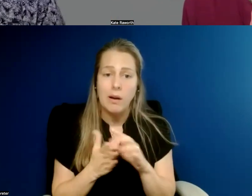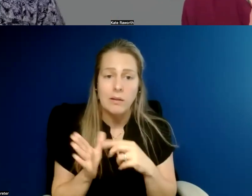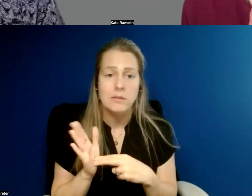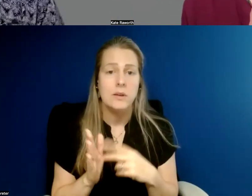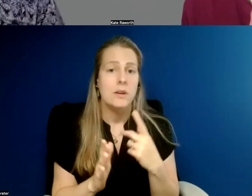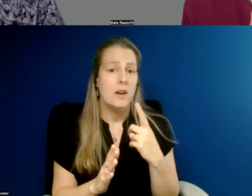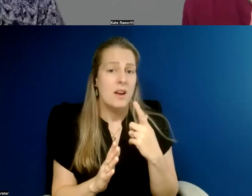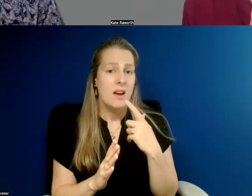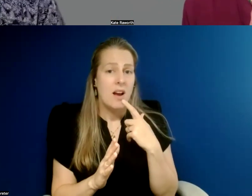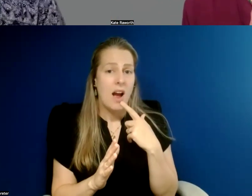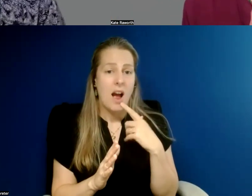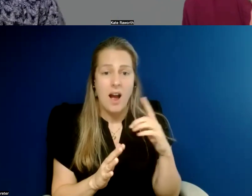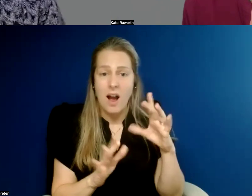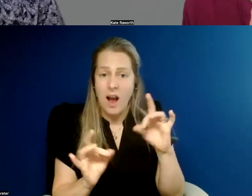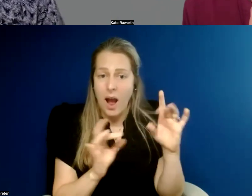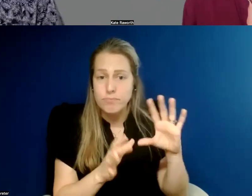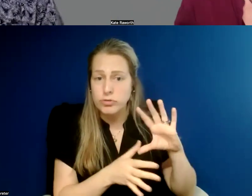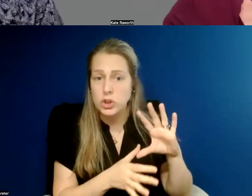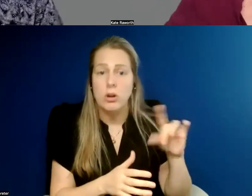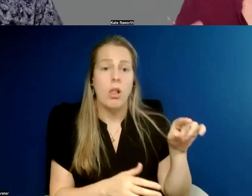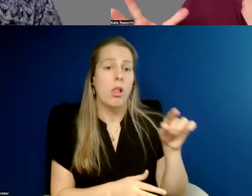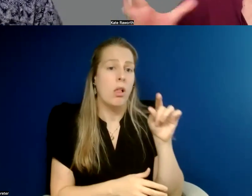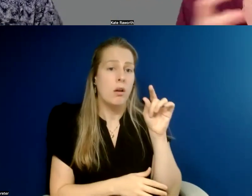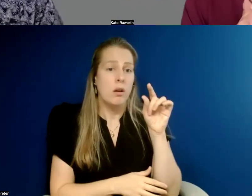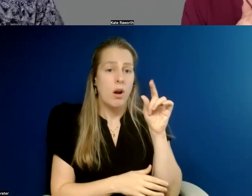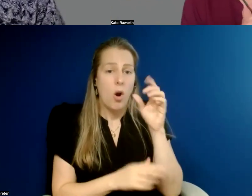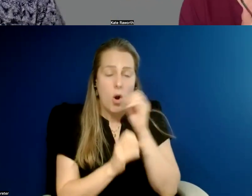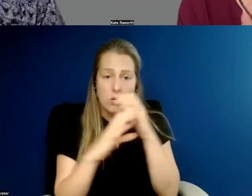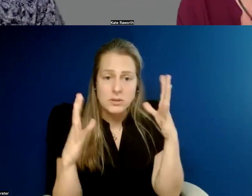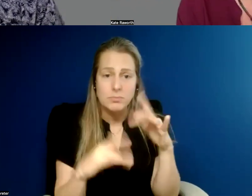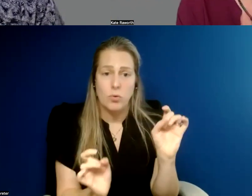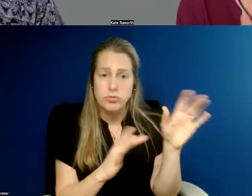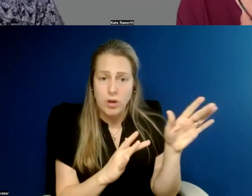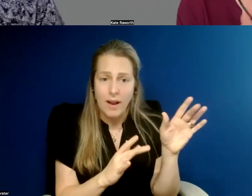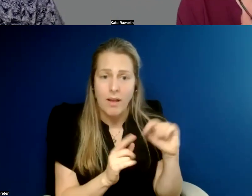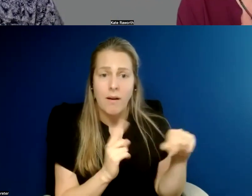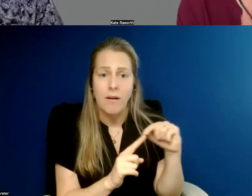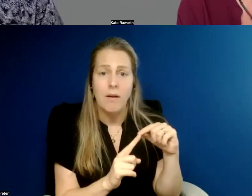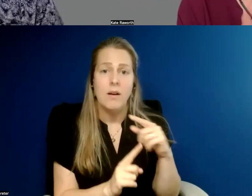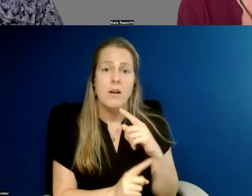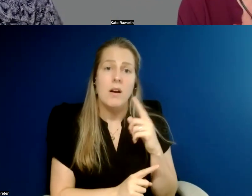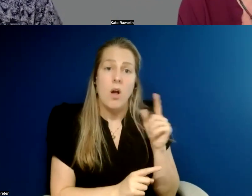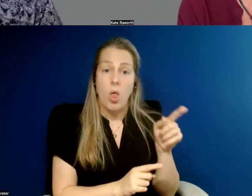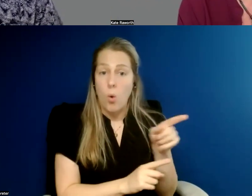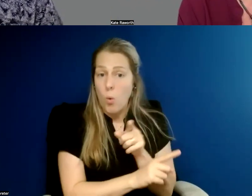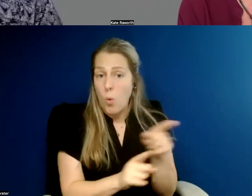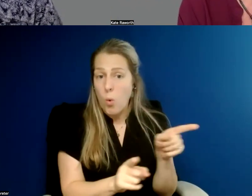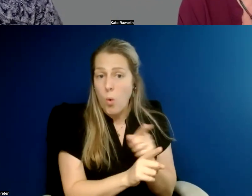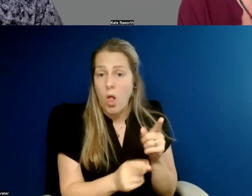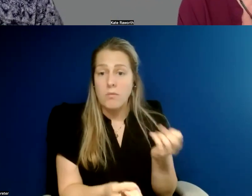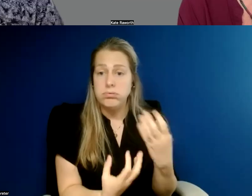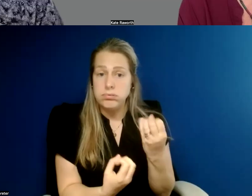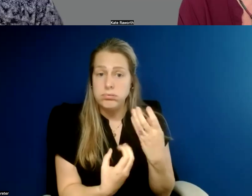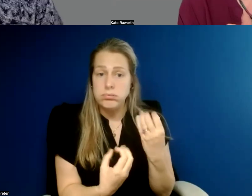and conceptions from Australia, saying actually what we see is that the donut provides something of a